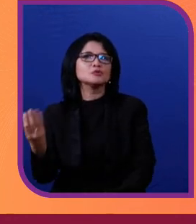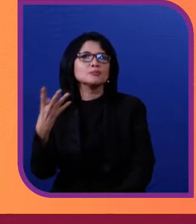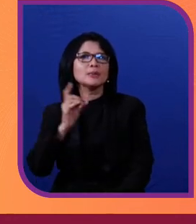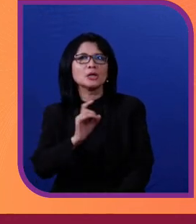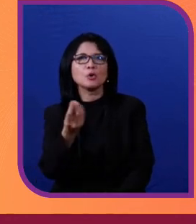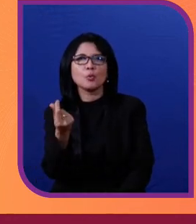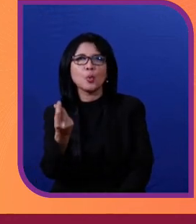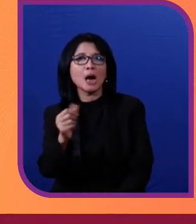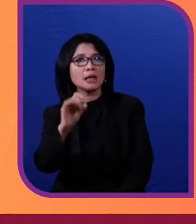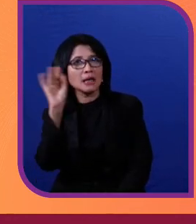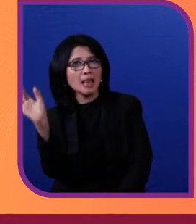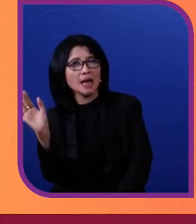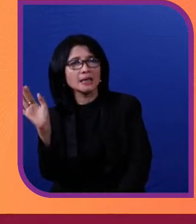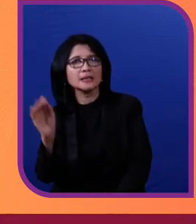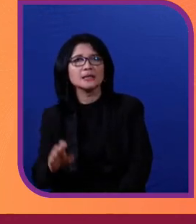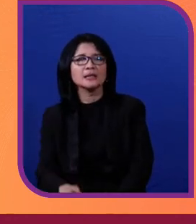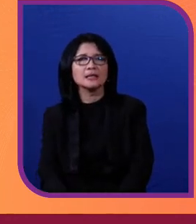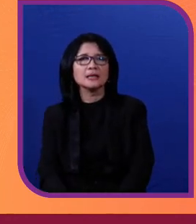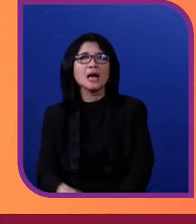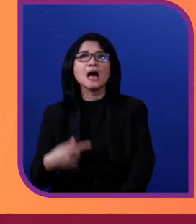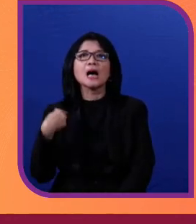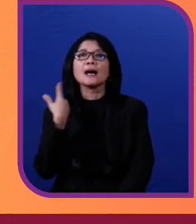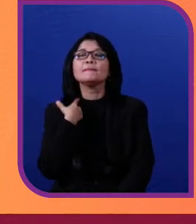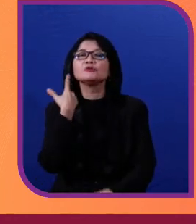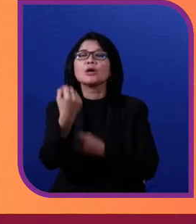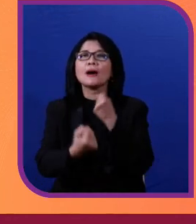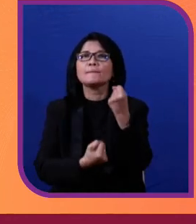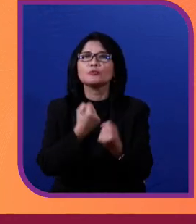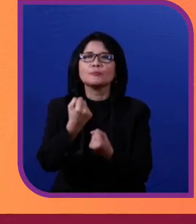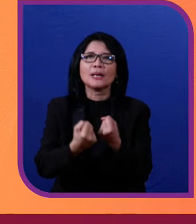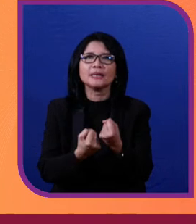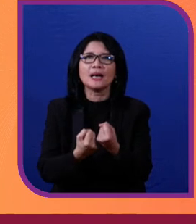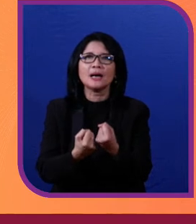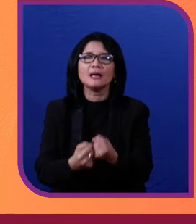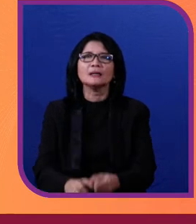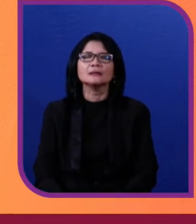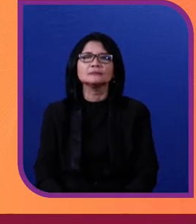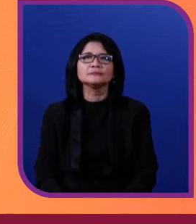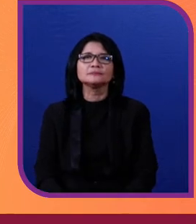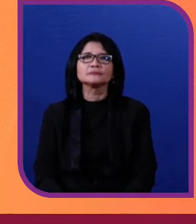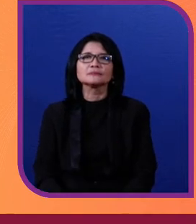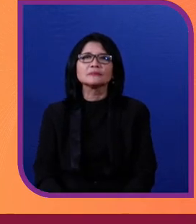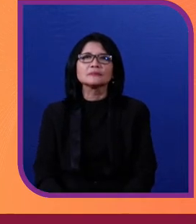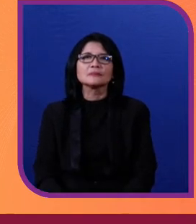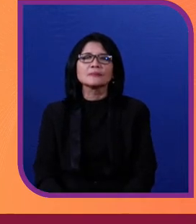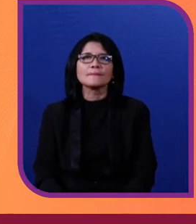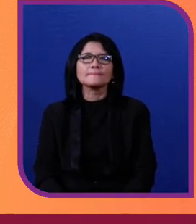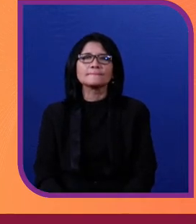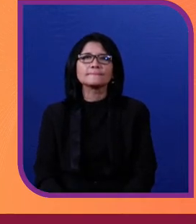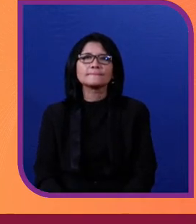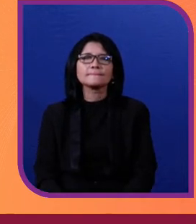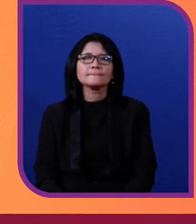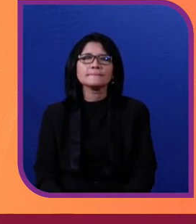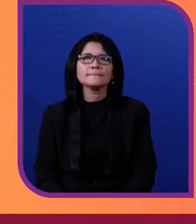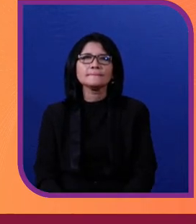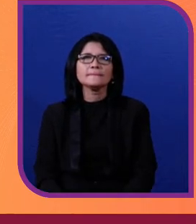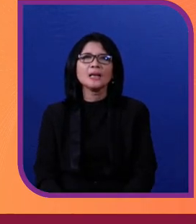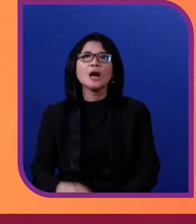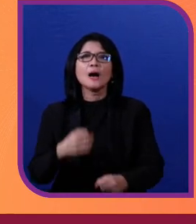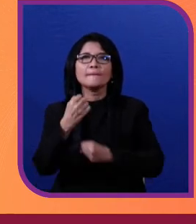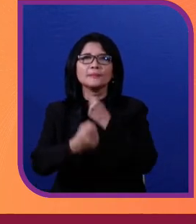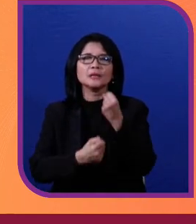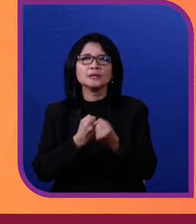also with itu blender Finance Which is a from the